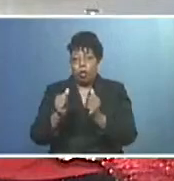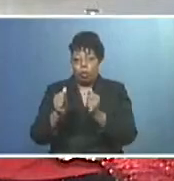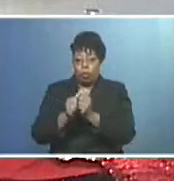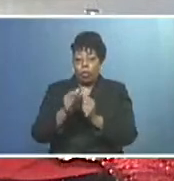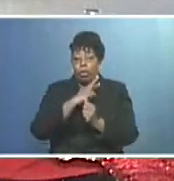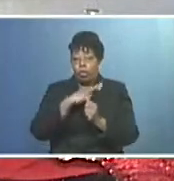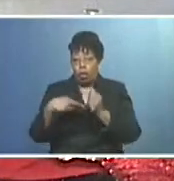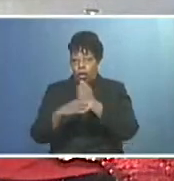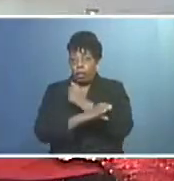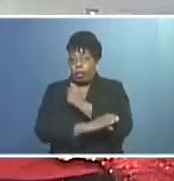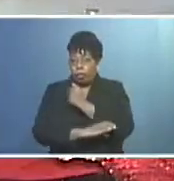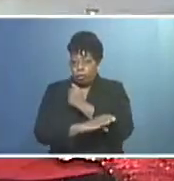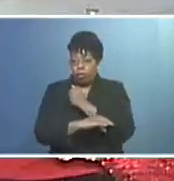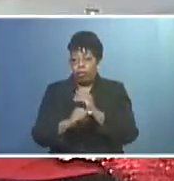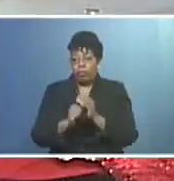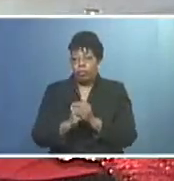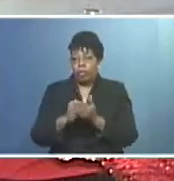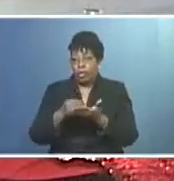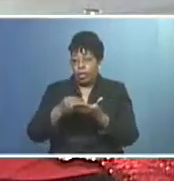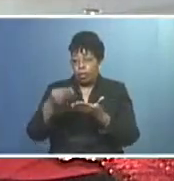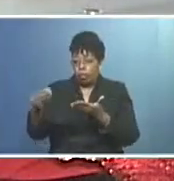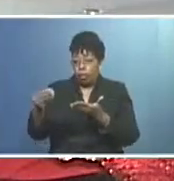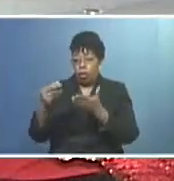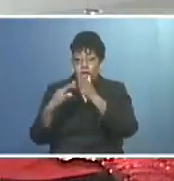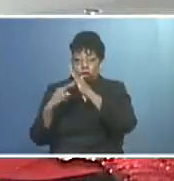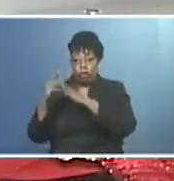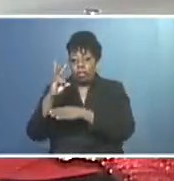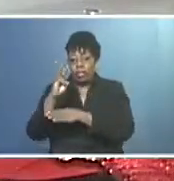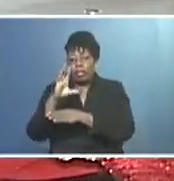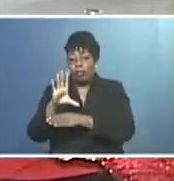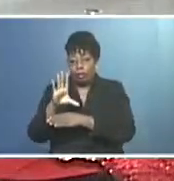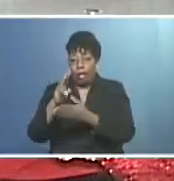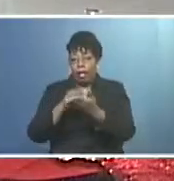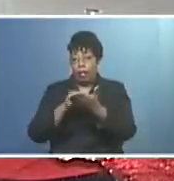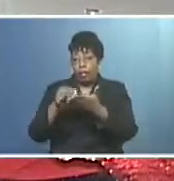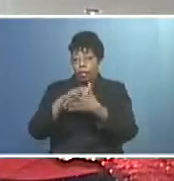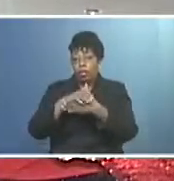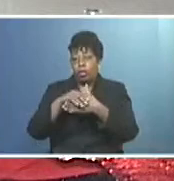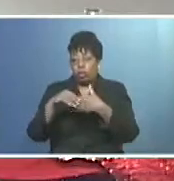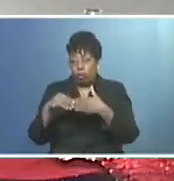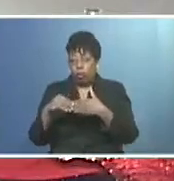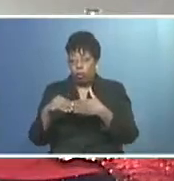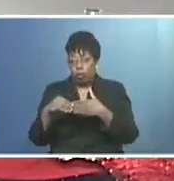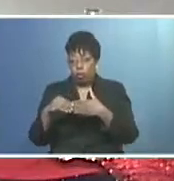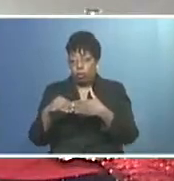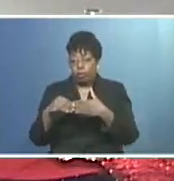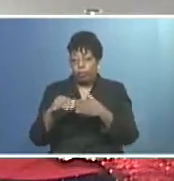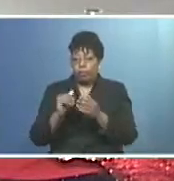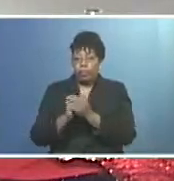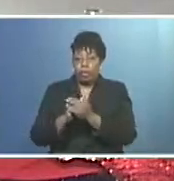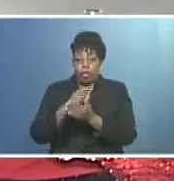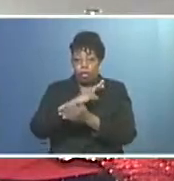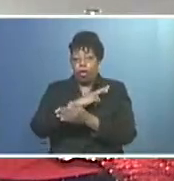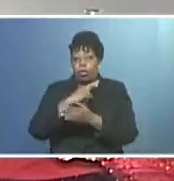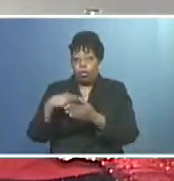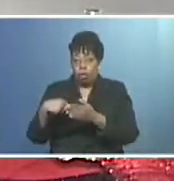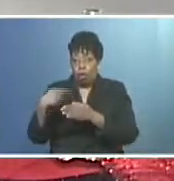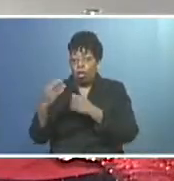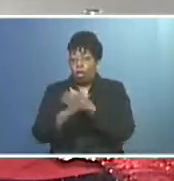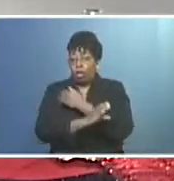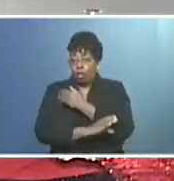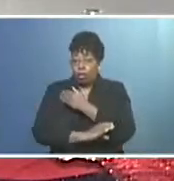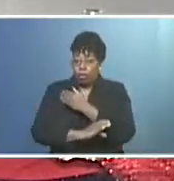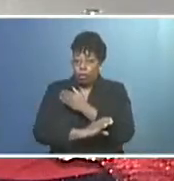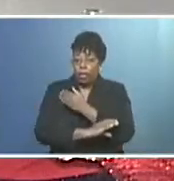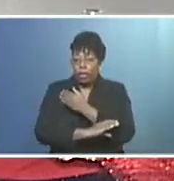Minister administration purchased the resort for $65 million from Hutchison Whampoa in 2018. Royal Caribbean and the ITM Group signed